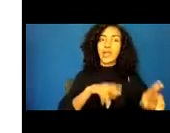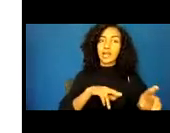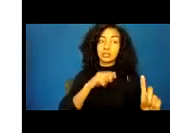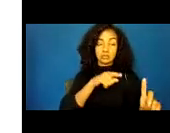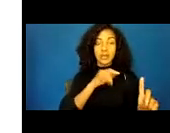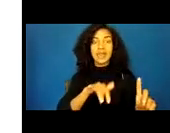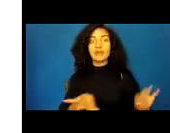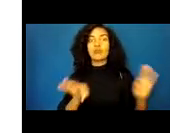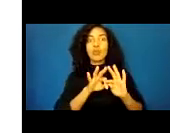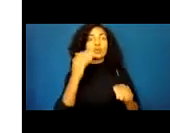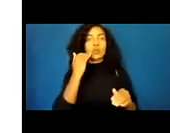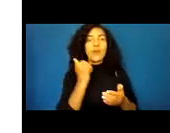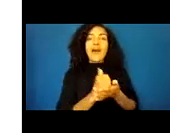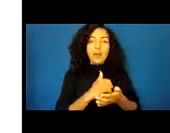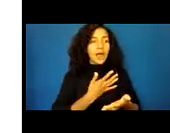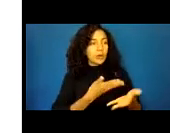when we're working with them.